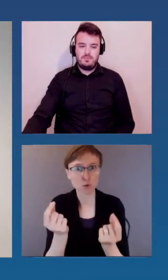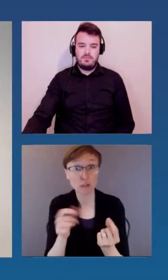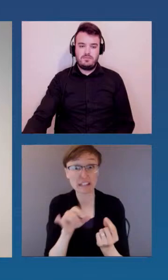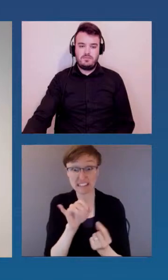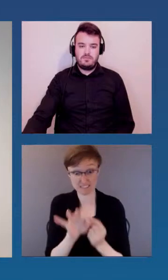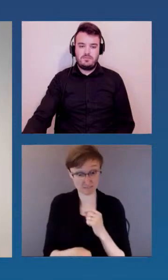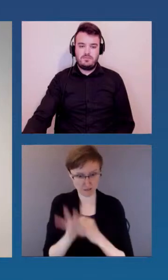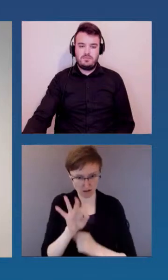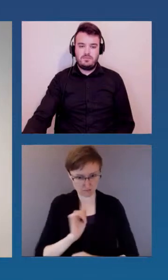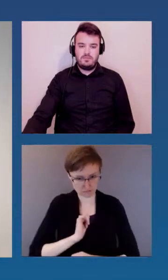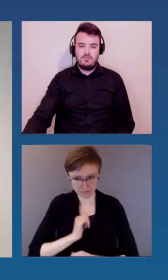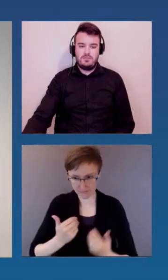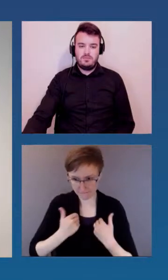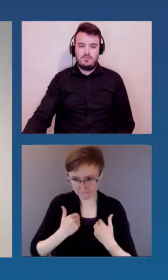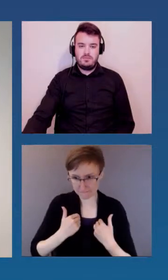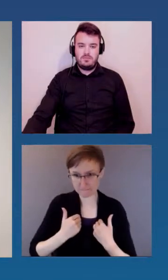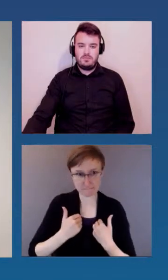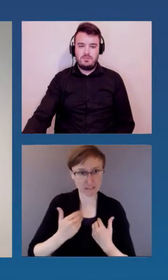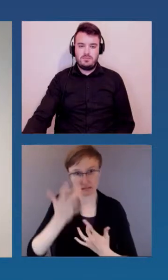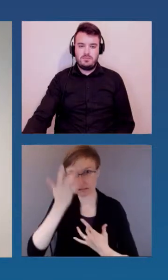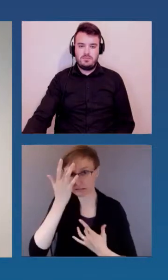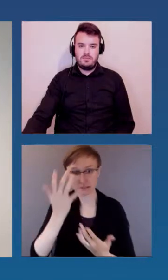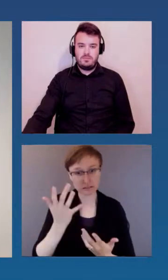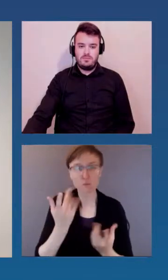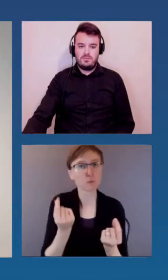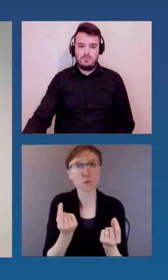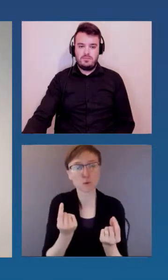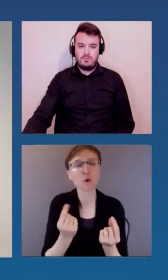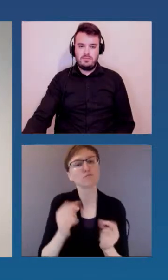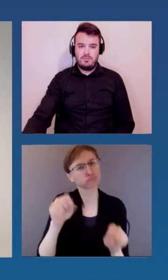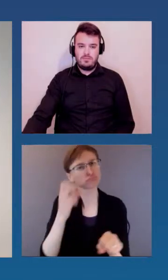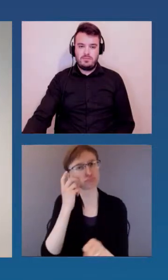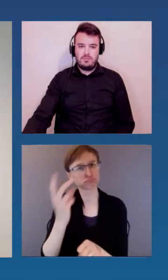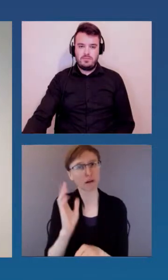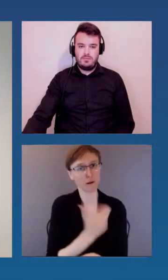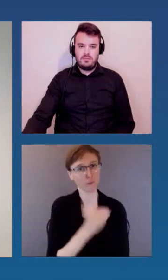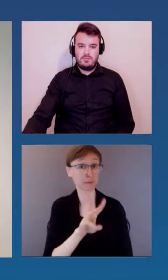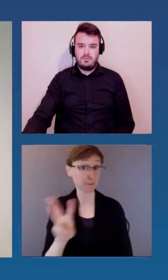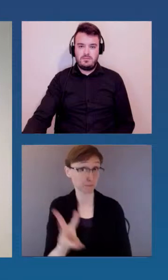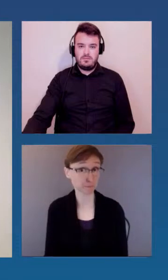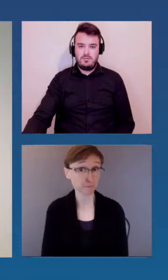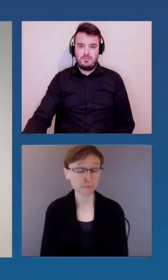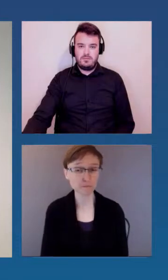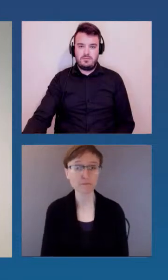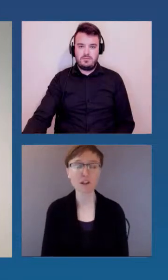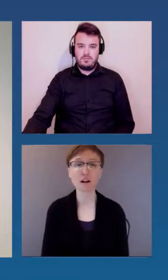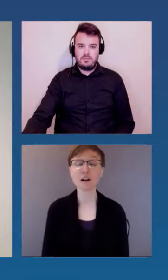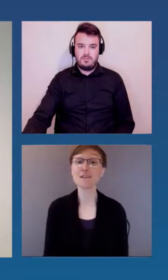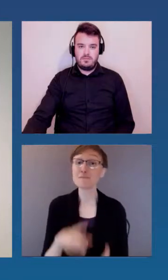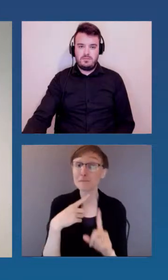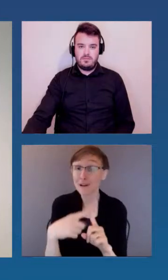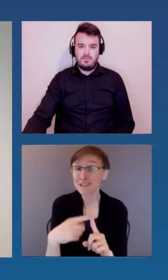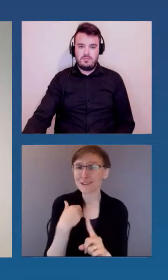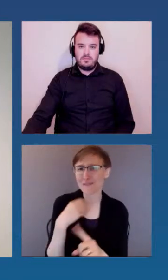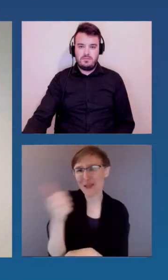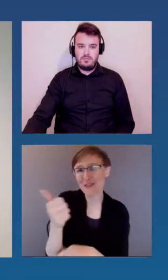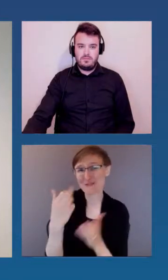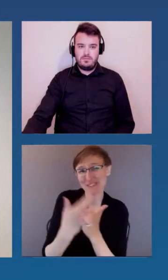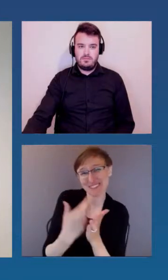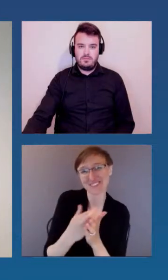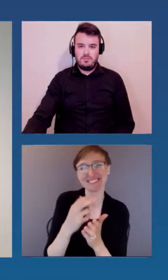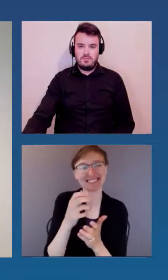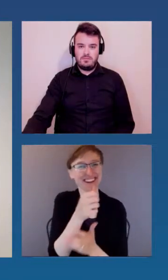you're doing your research or you're writing your papers, be sure to bookmark our website. The mayor mentioned